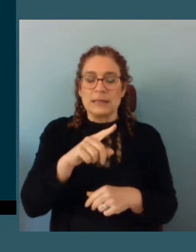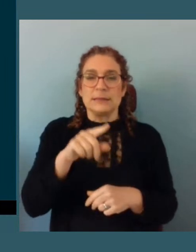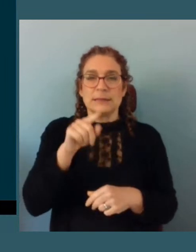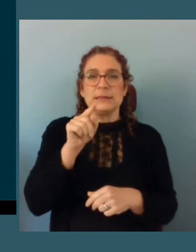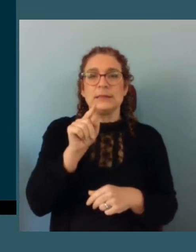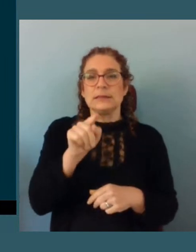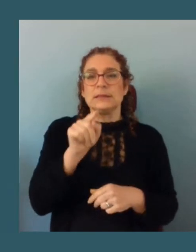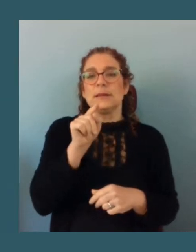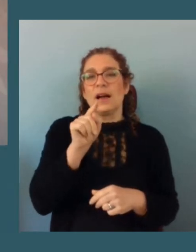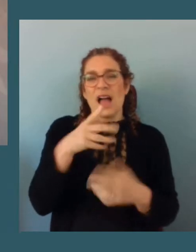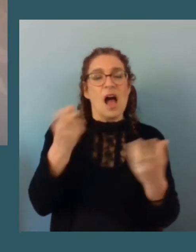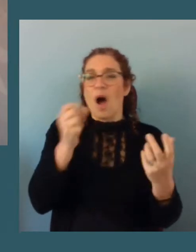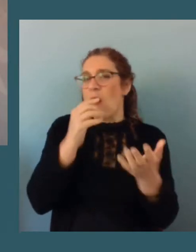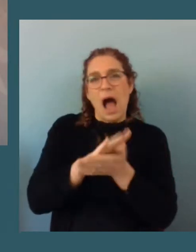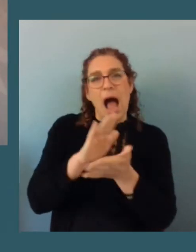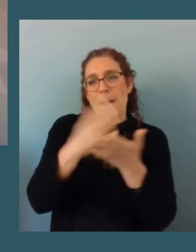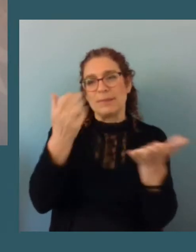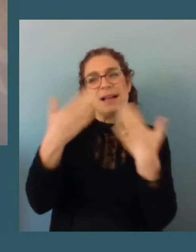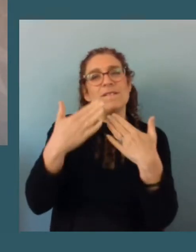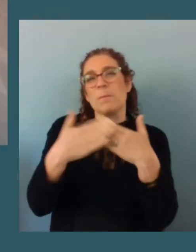Thank you.